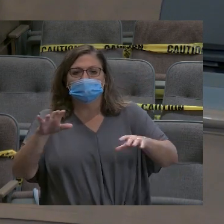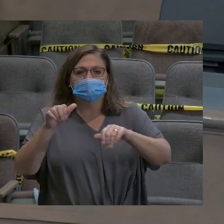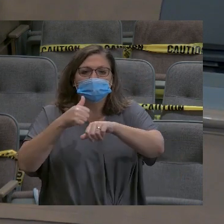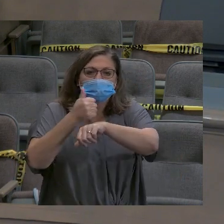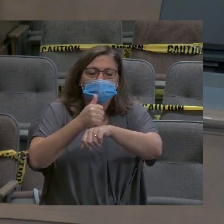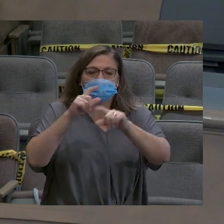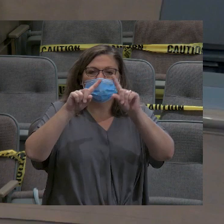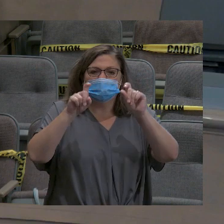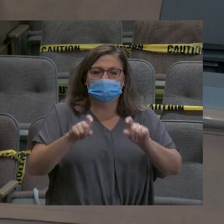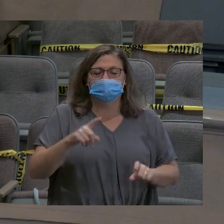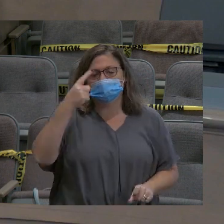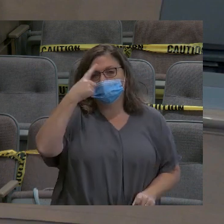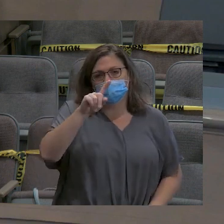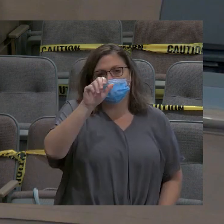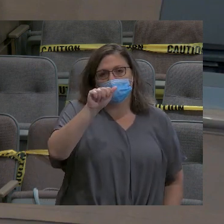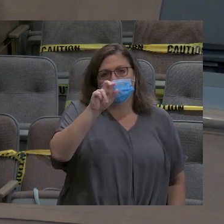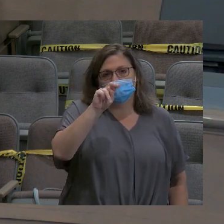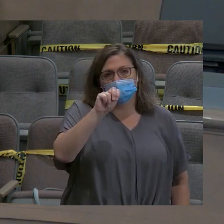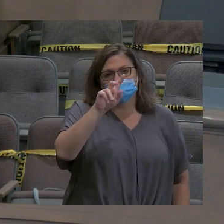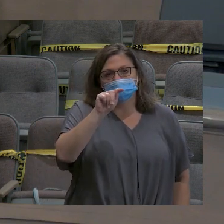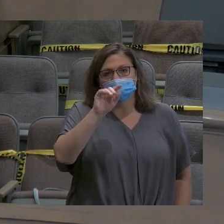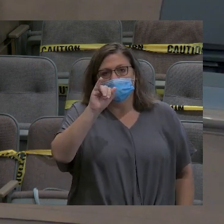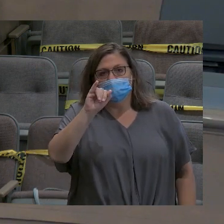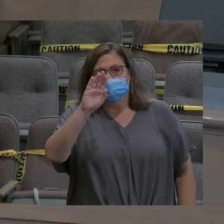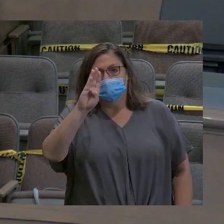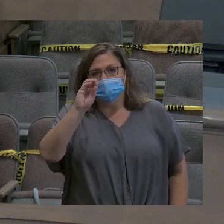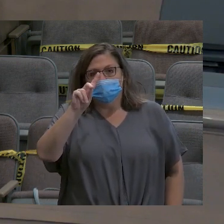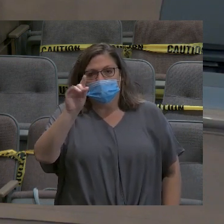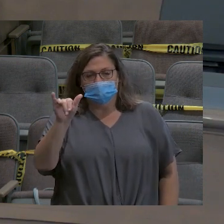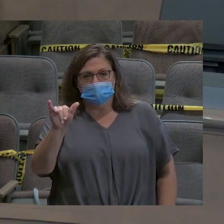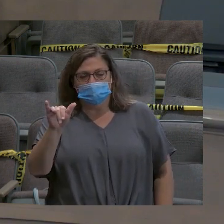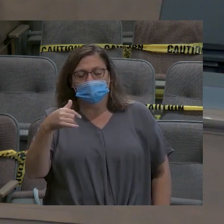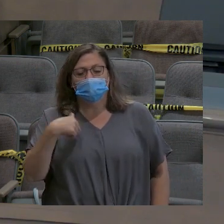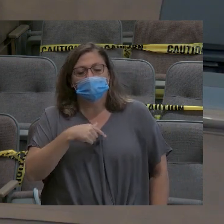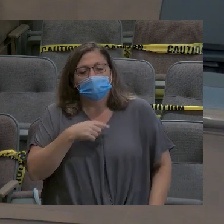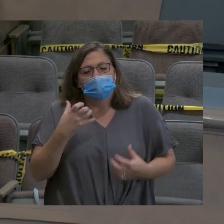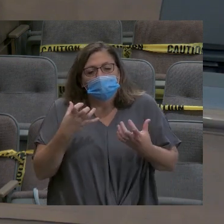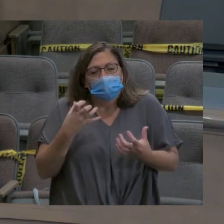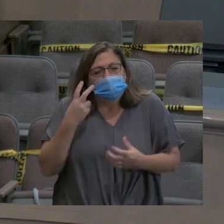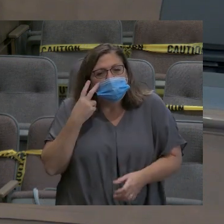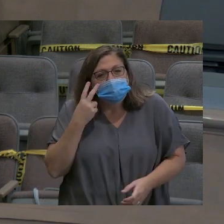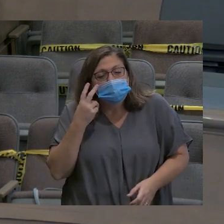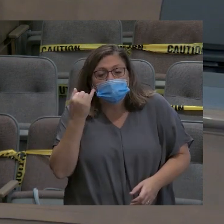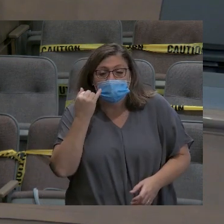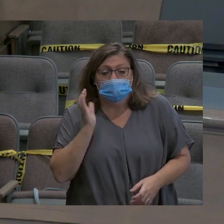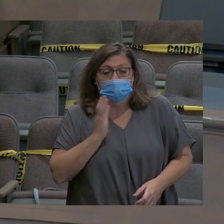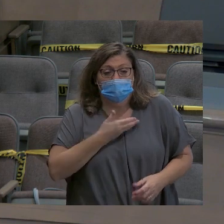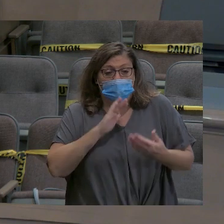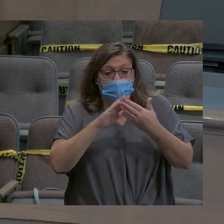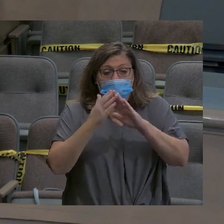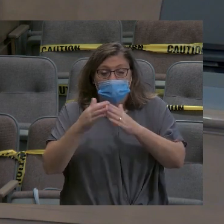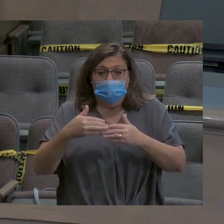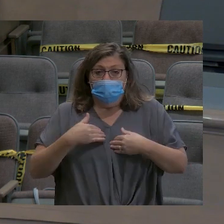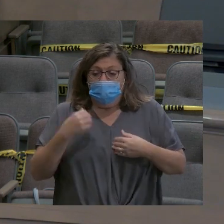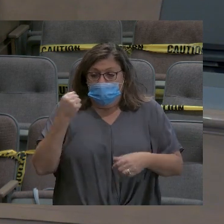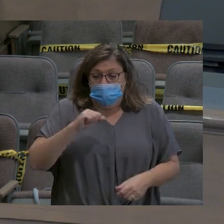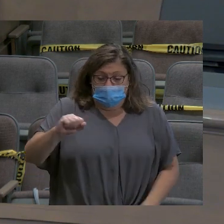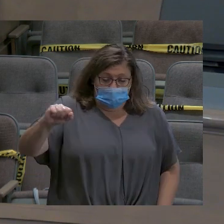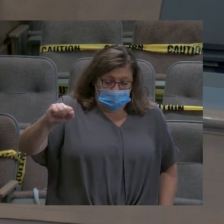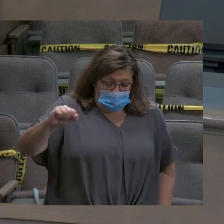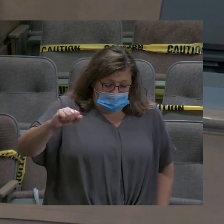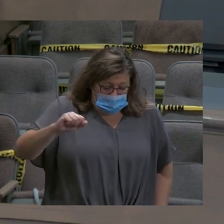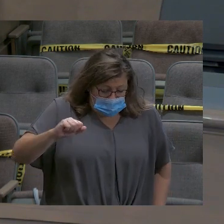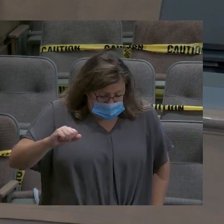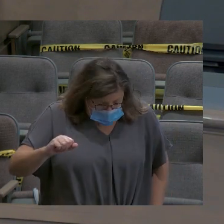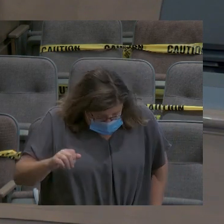is going to give us an excellent picture of what our overall immunity looks like, what our overall infection rate looks